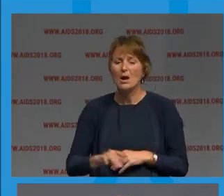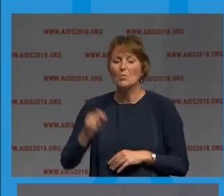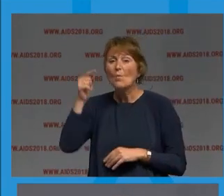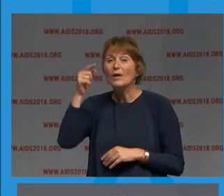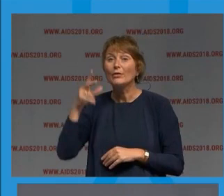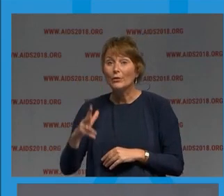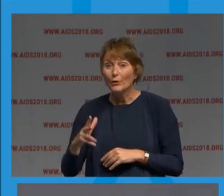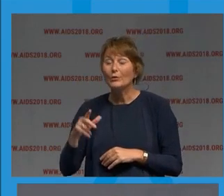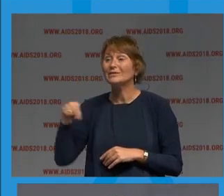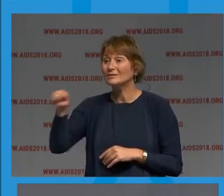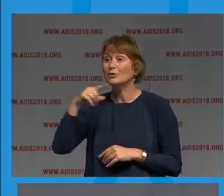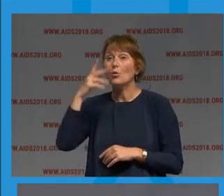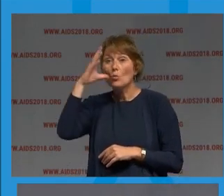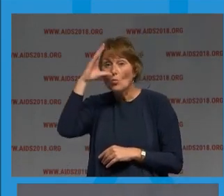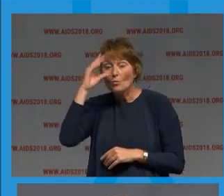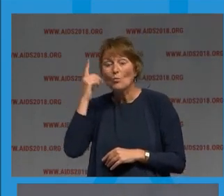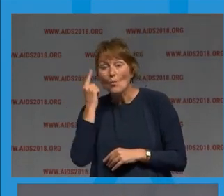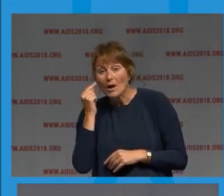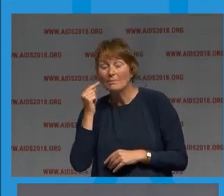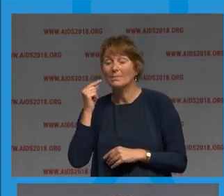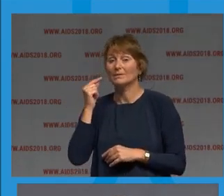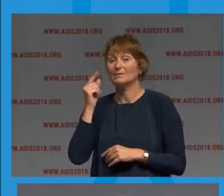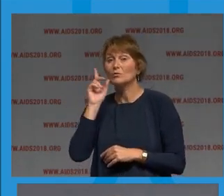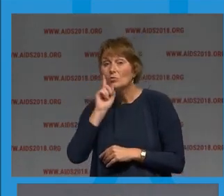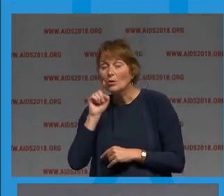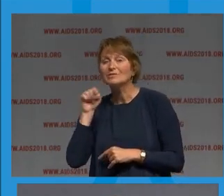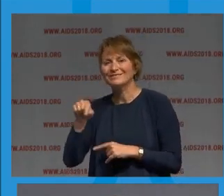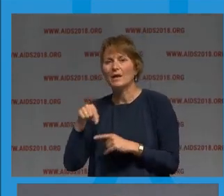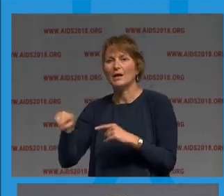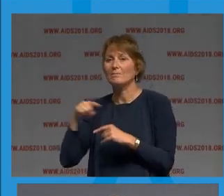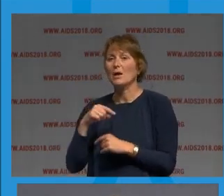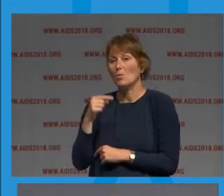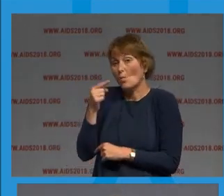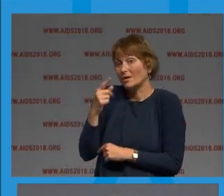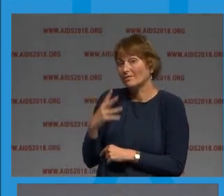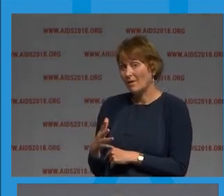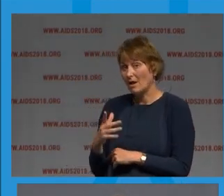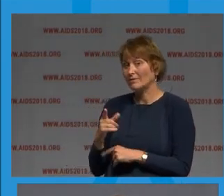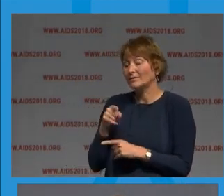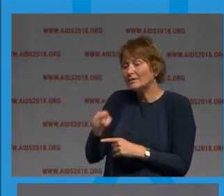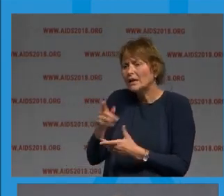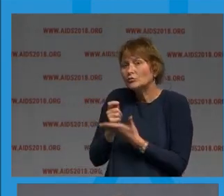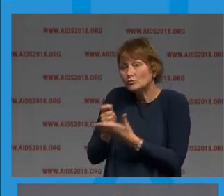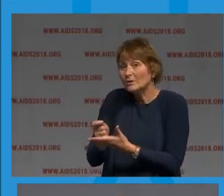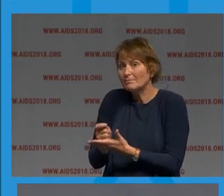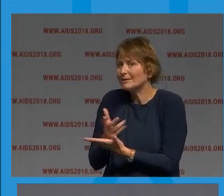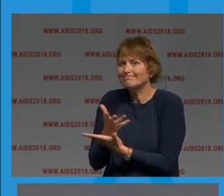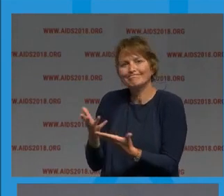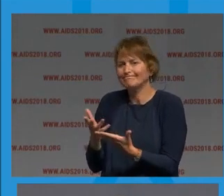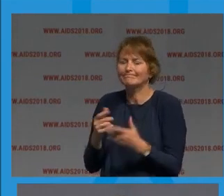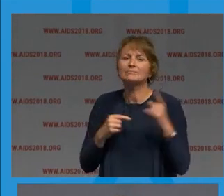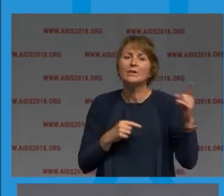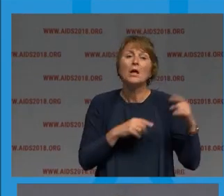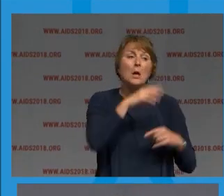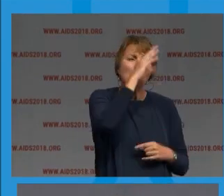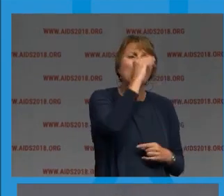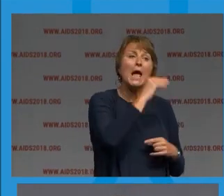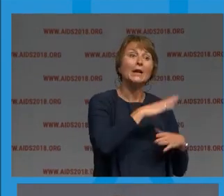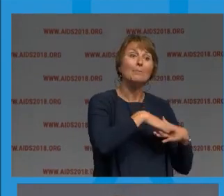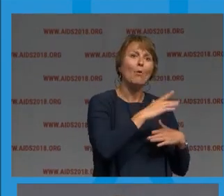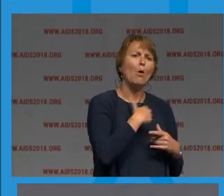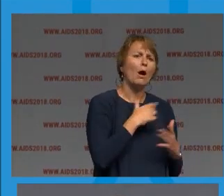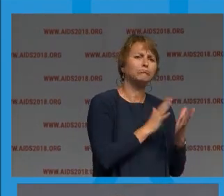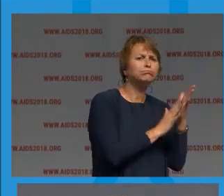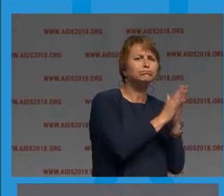only 1 of 5 of those who receive treatment are. Although men are more likely to use drugs,